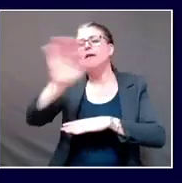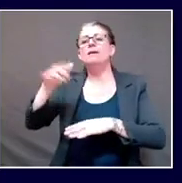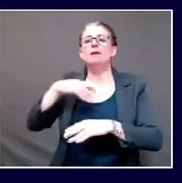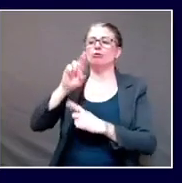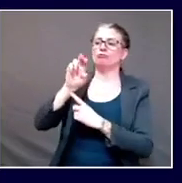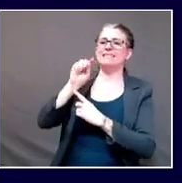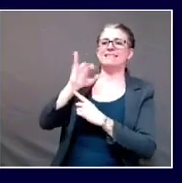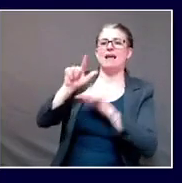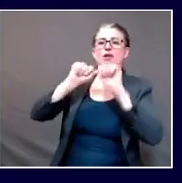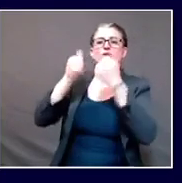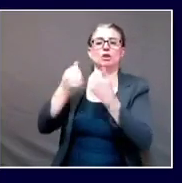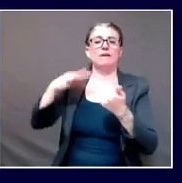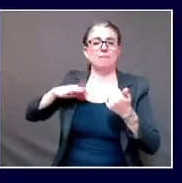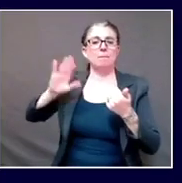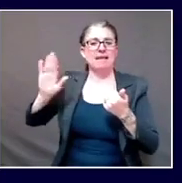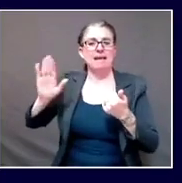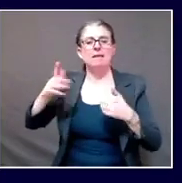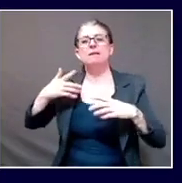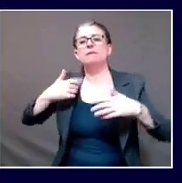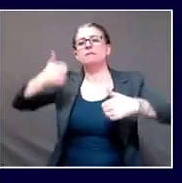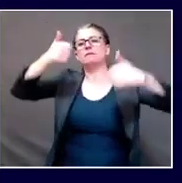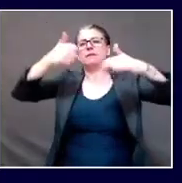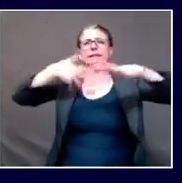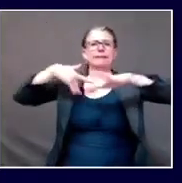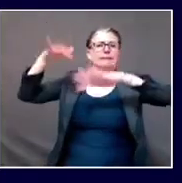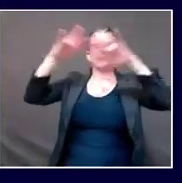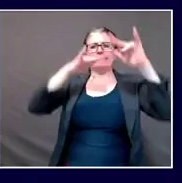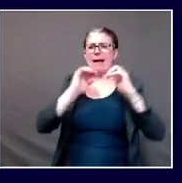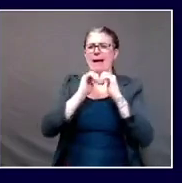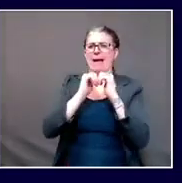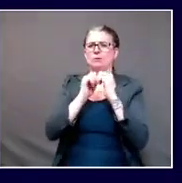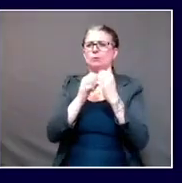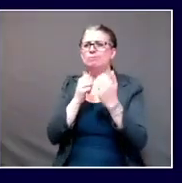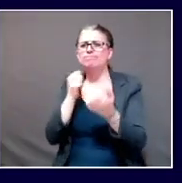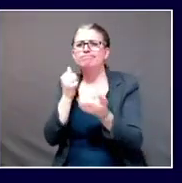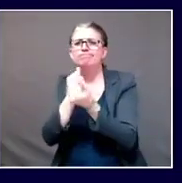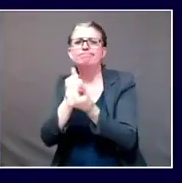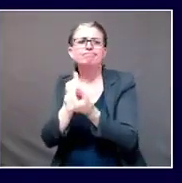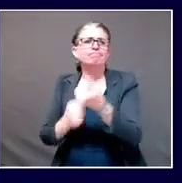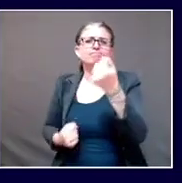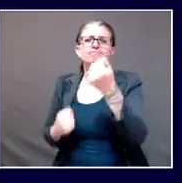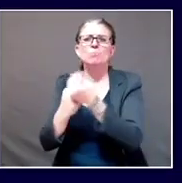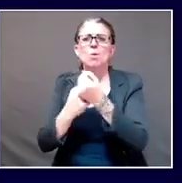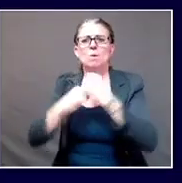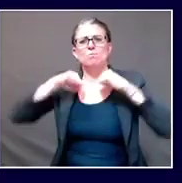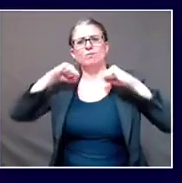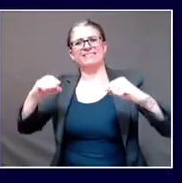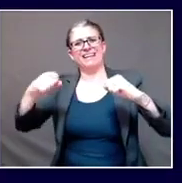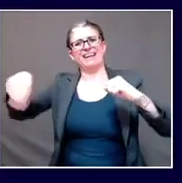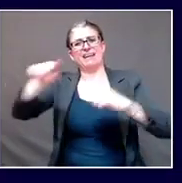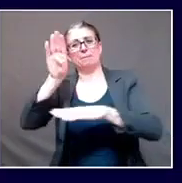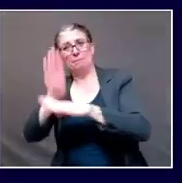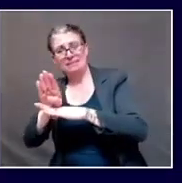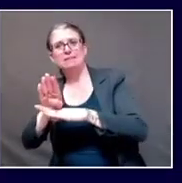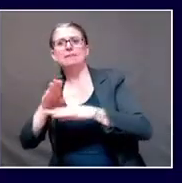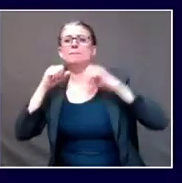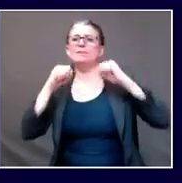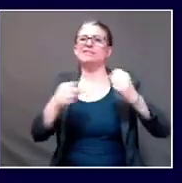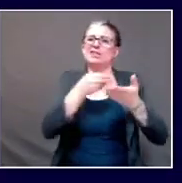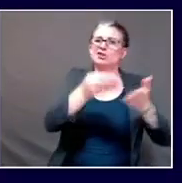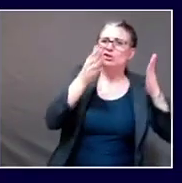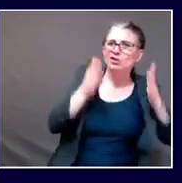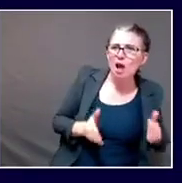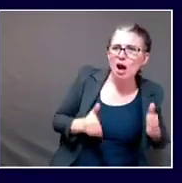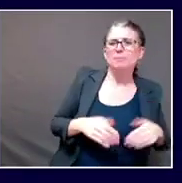to look at effective solutions to protect employees, to protect consumers and to keep business capacity as high as possible. And